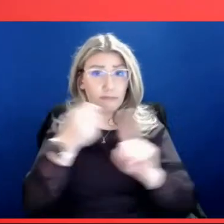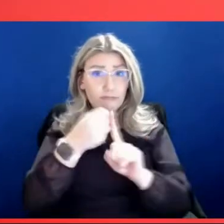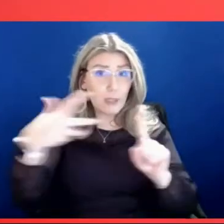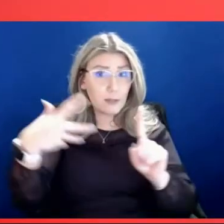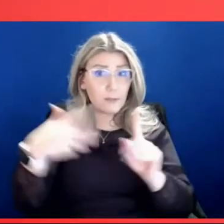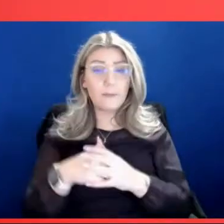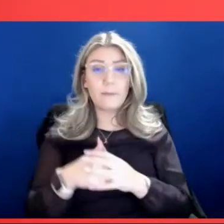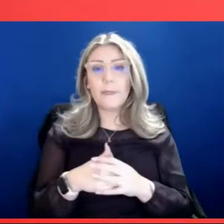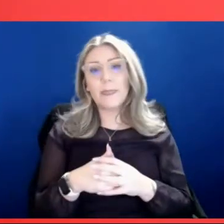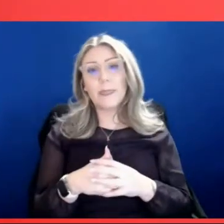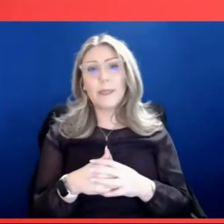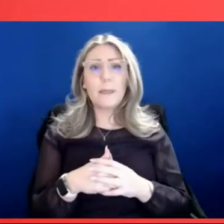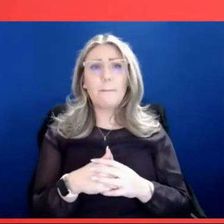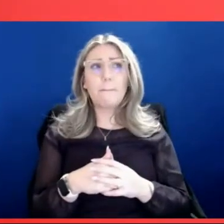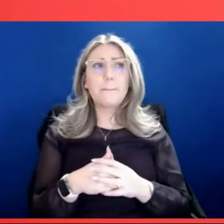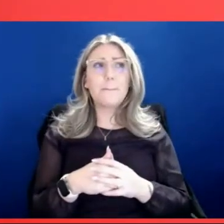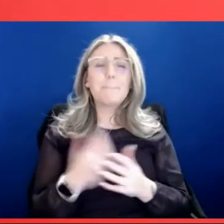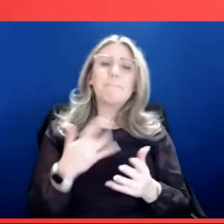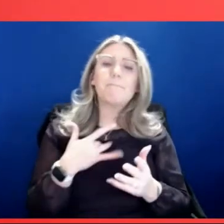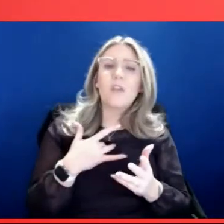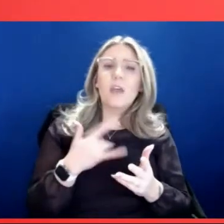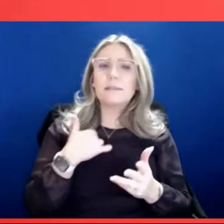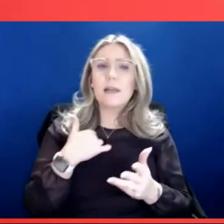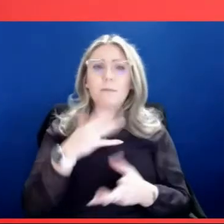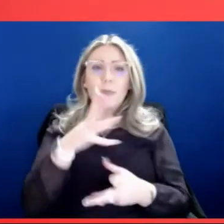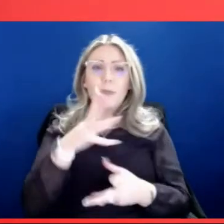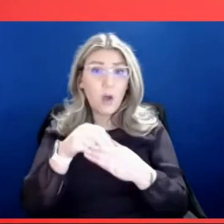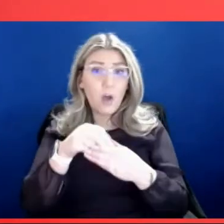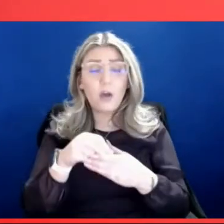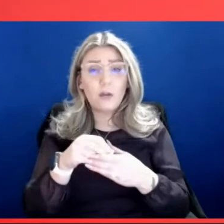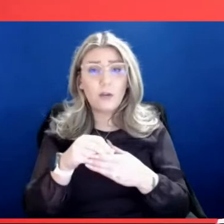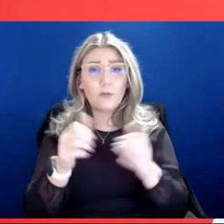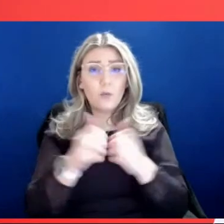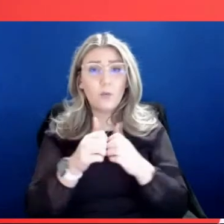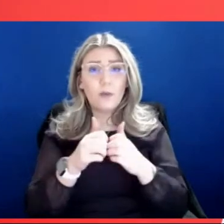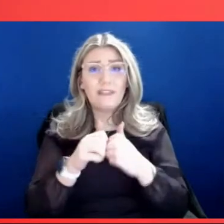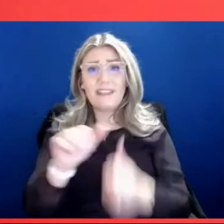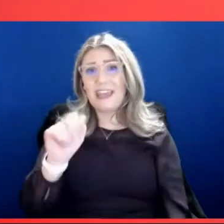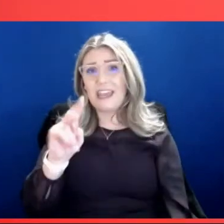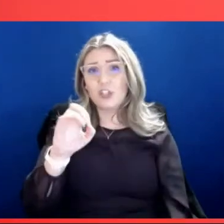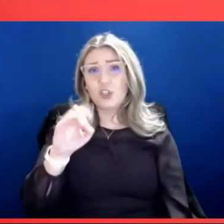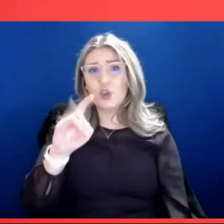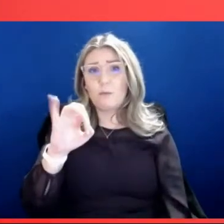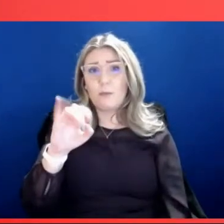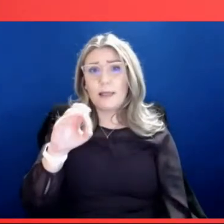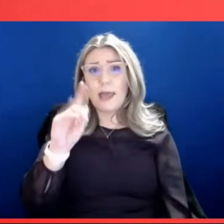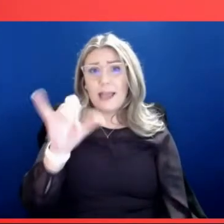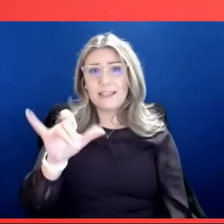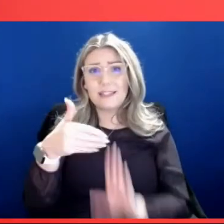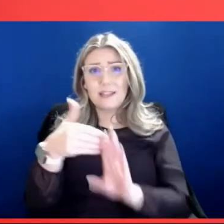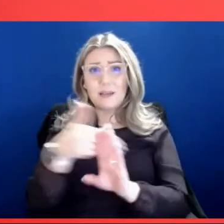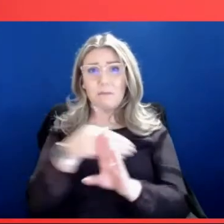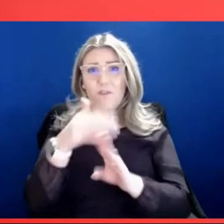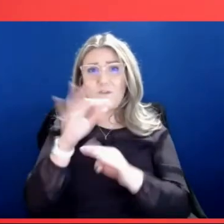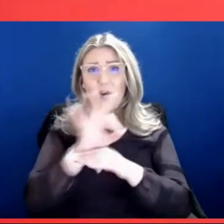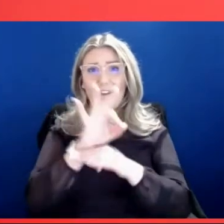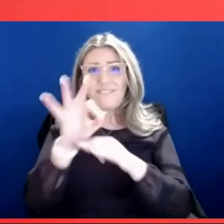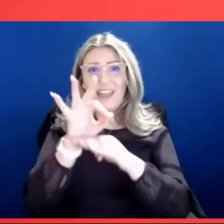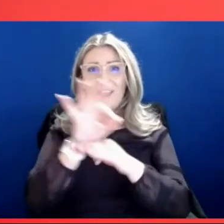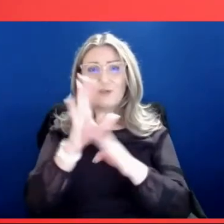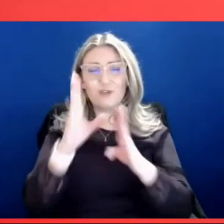It feels, I've gotten involved. I got involved in angioplasty before they had fellowships and before they were talking about